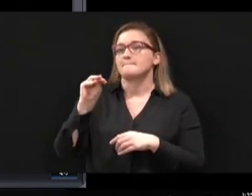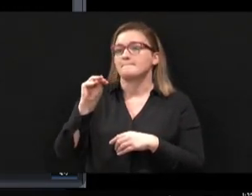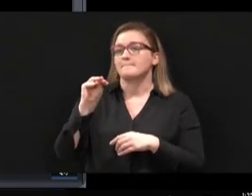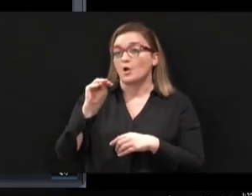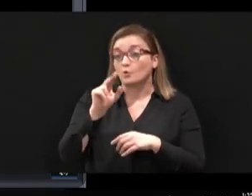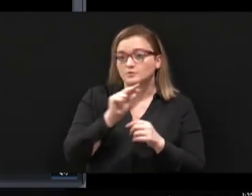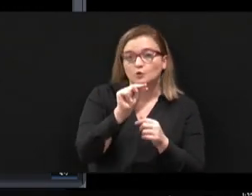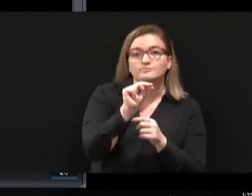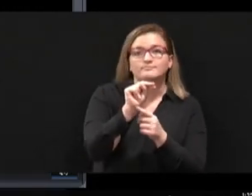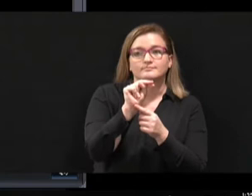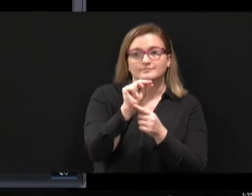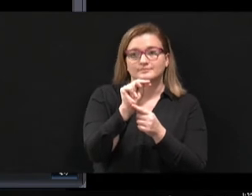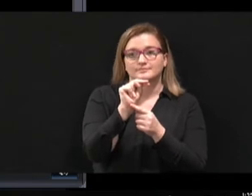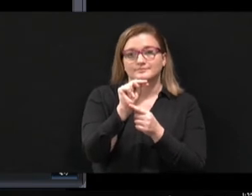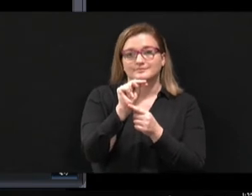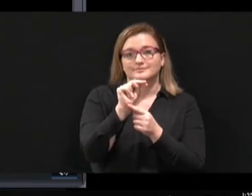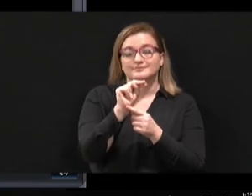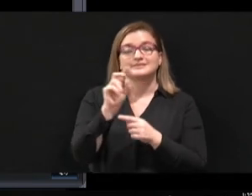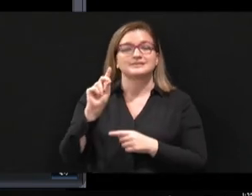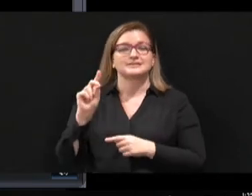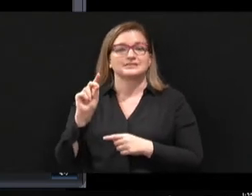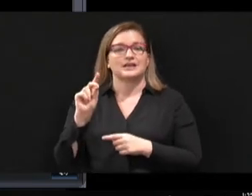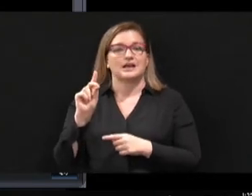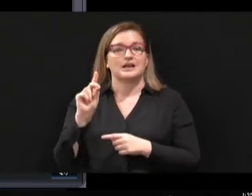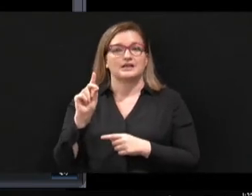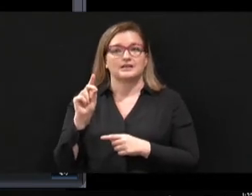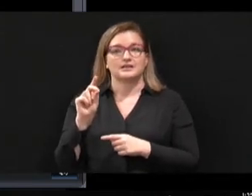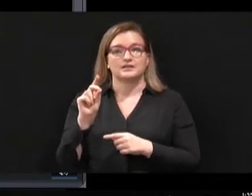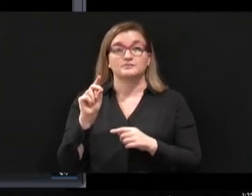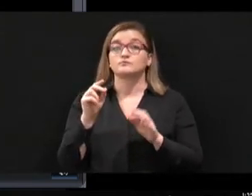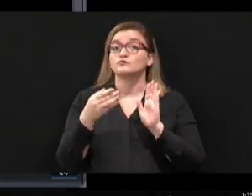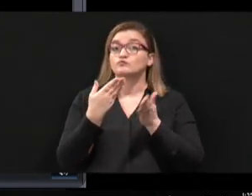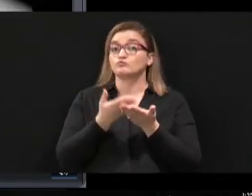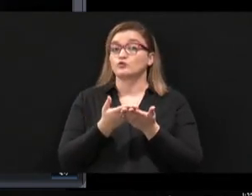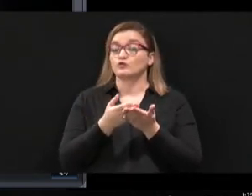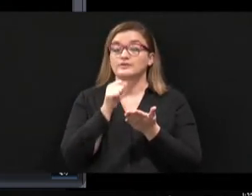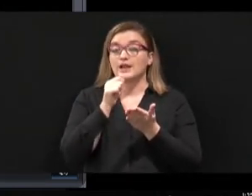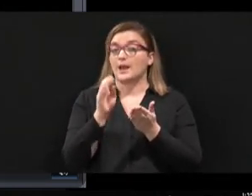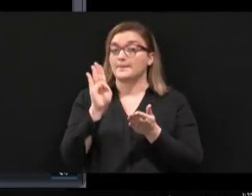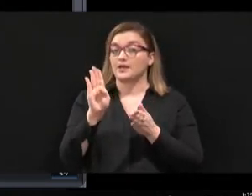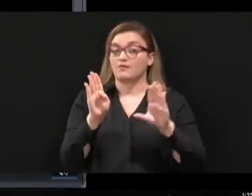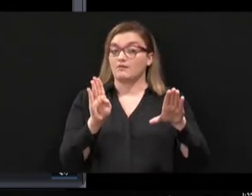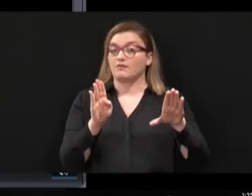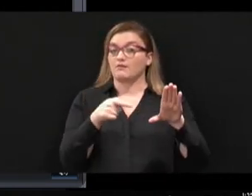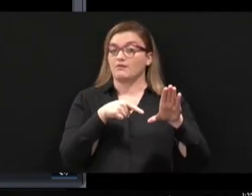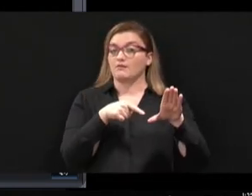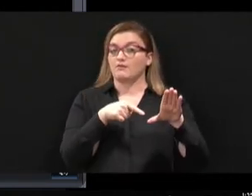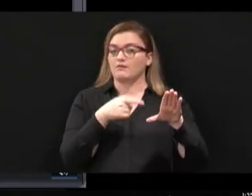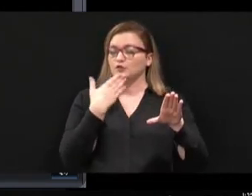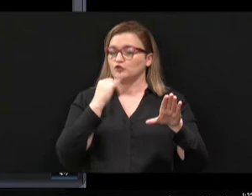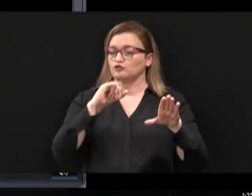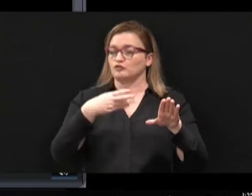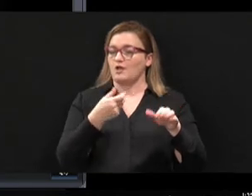D. Prove that it's not a B. Good job.